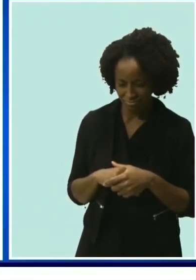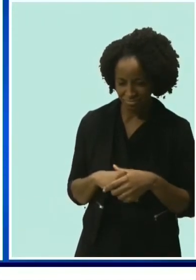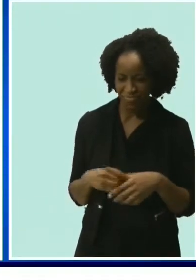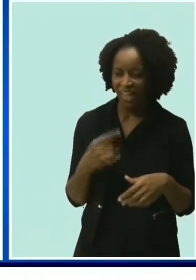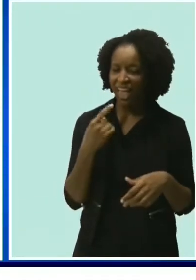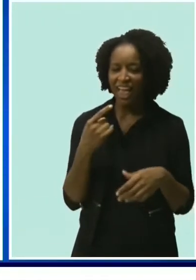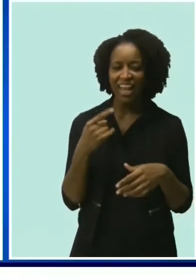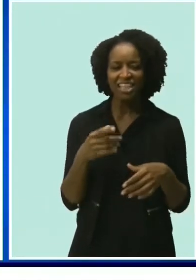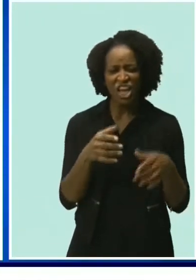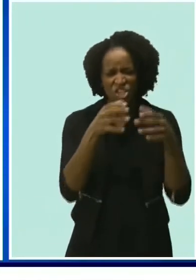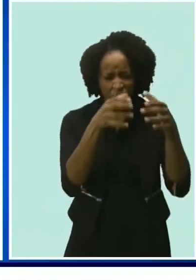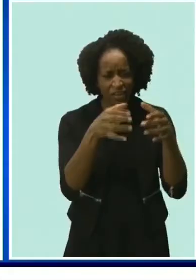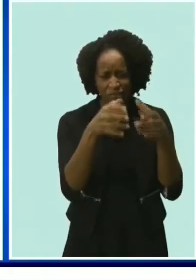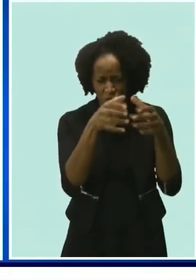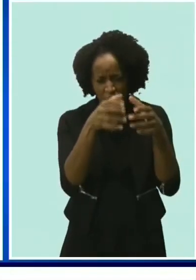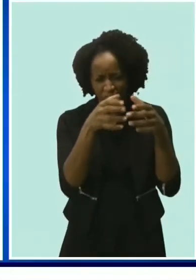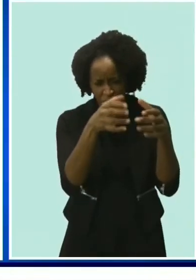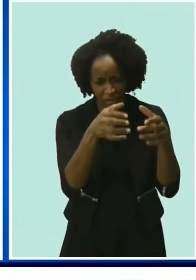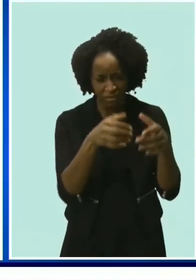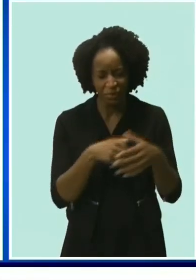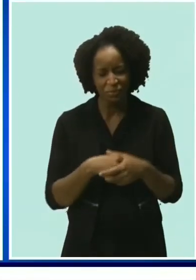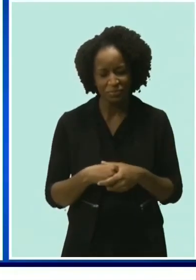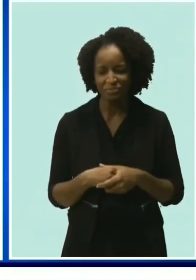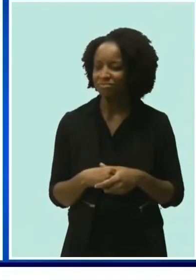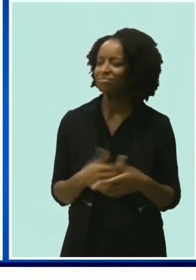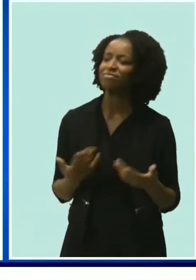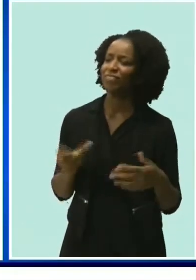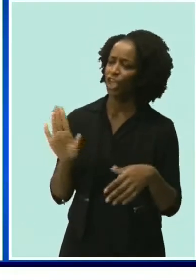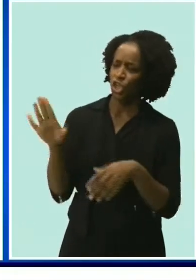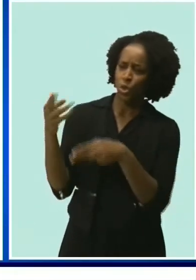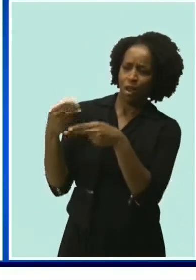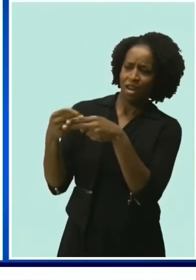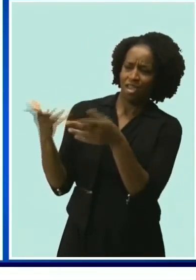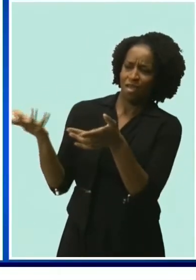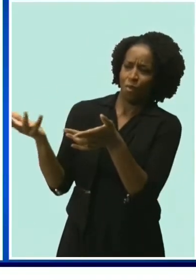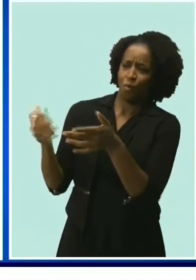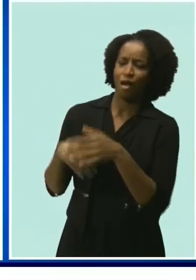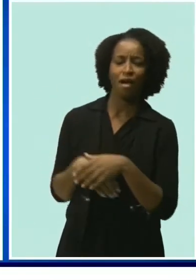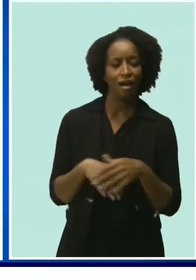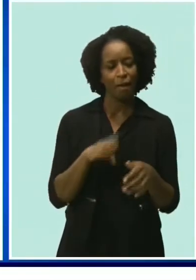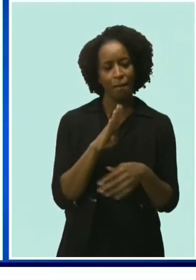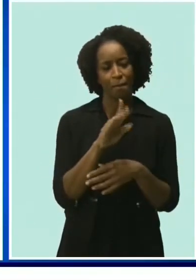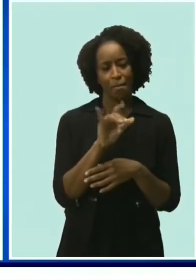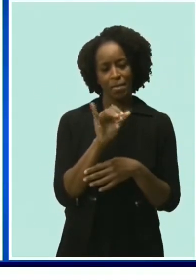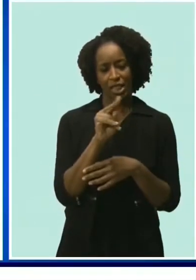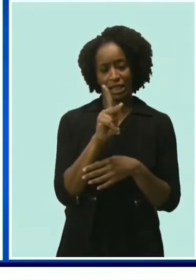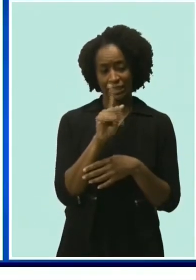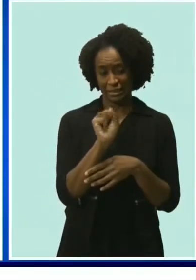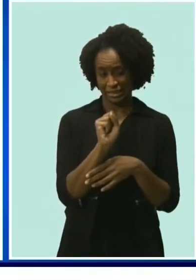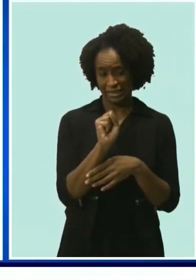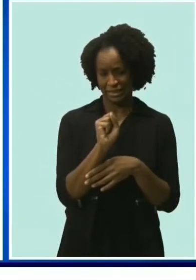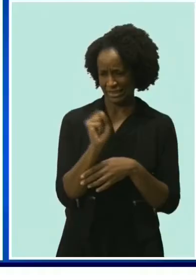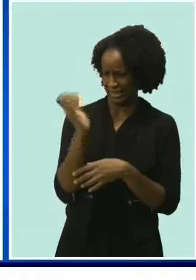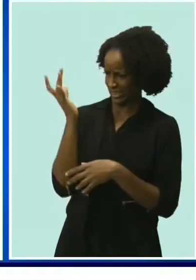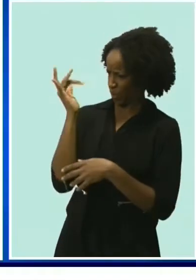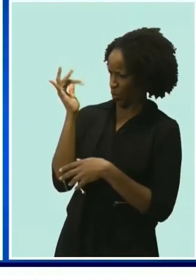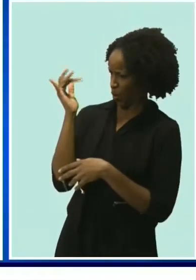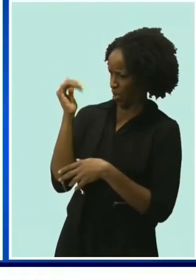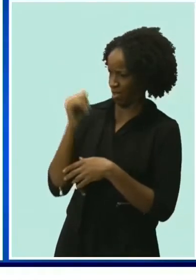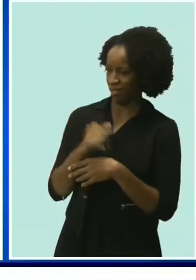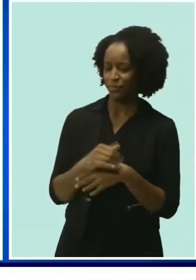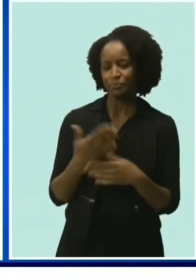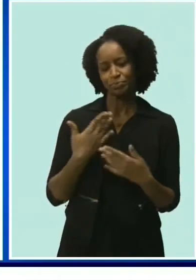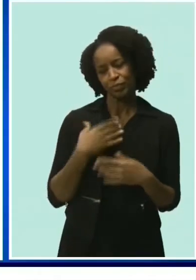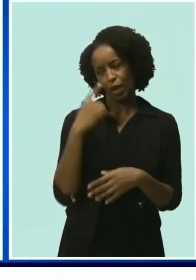Charlie. That's the nickname. What's your nickname? They call me Blinks. Why do they call you Blink? Well, my eyes